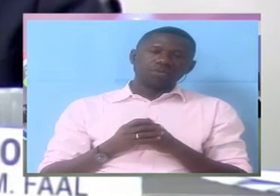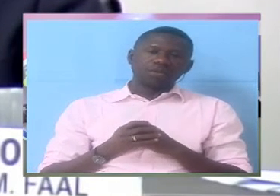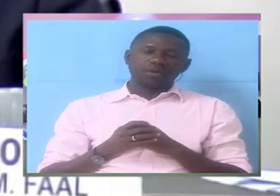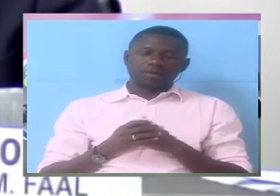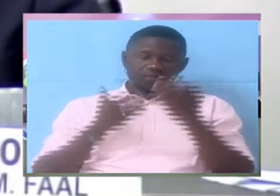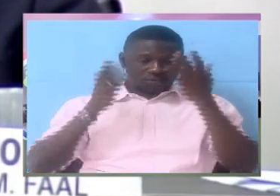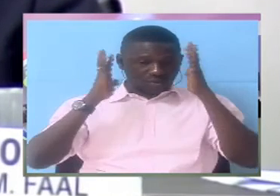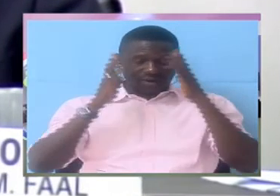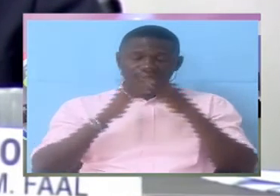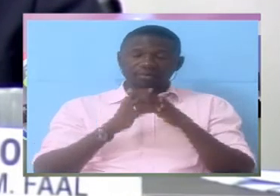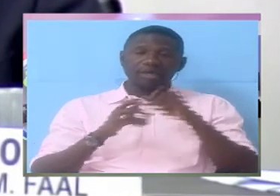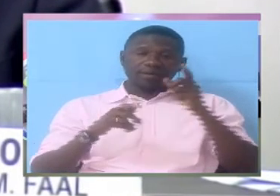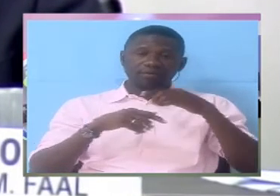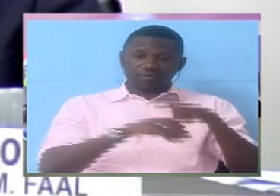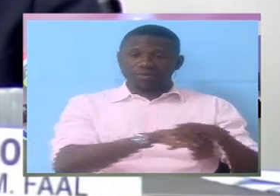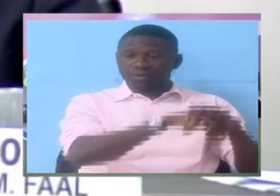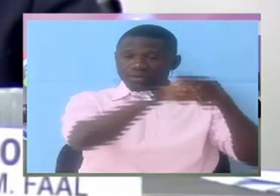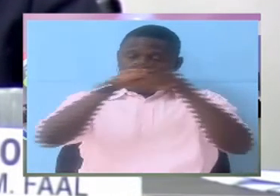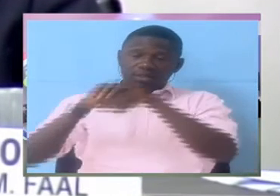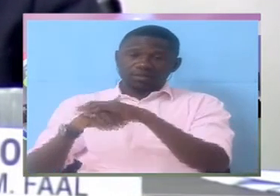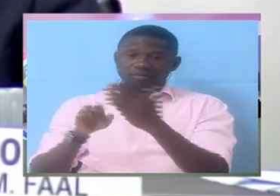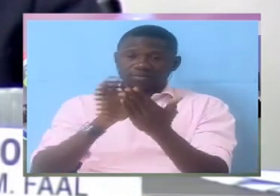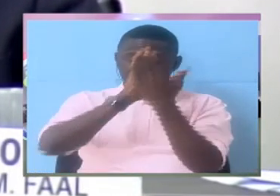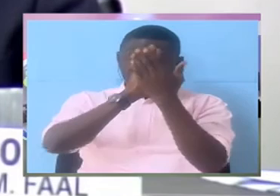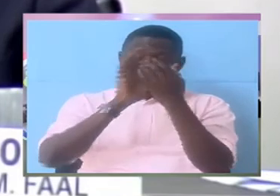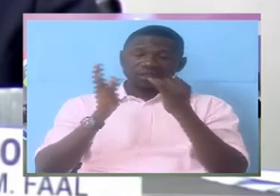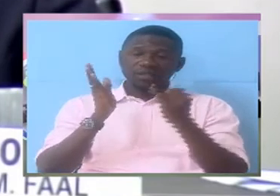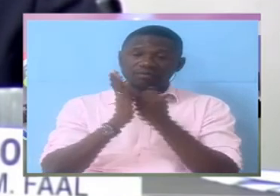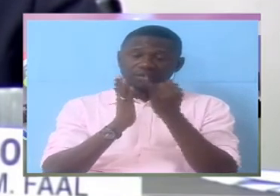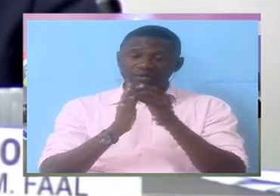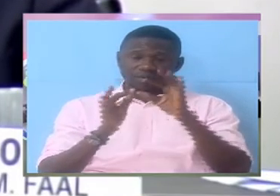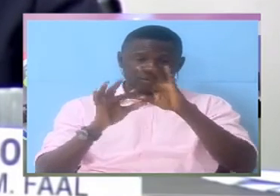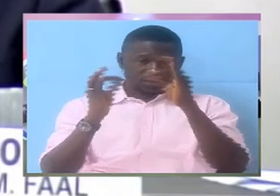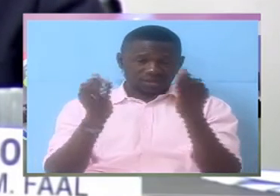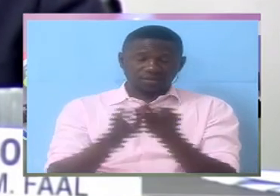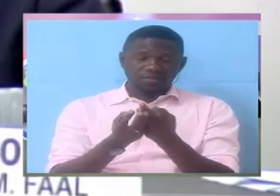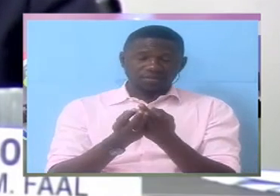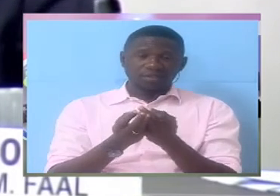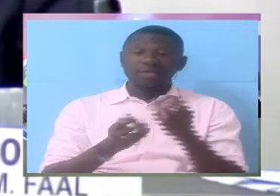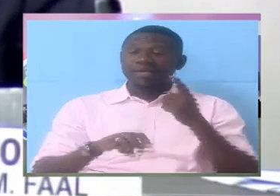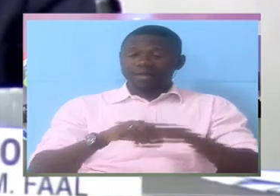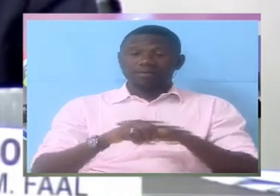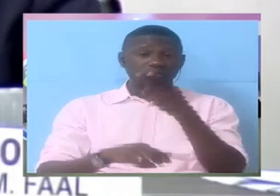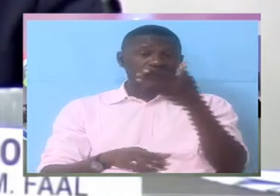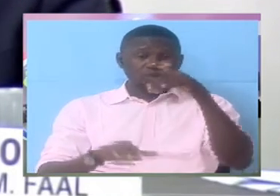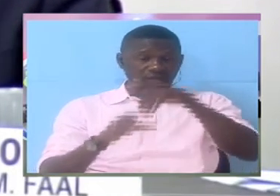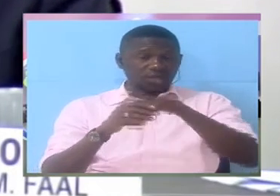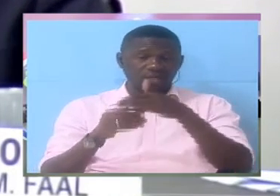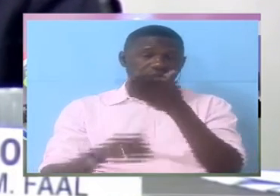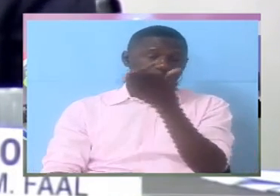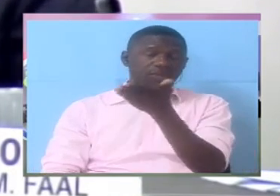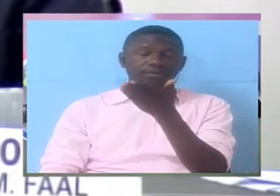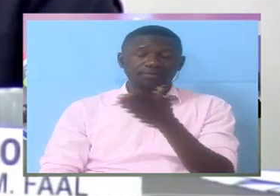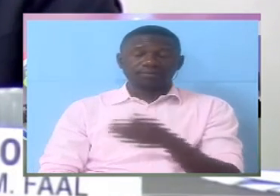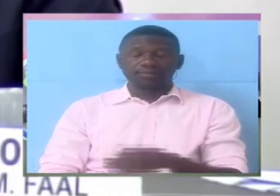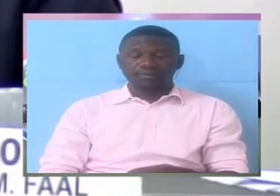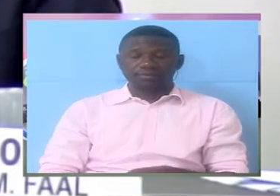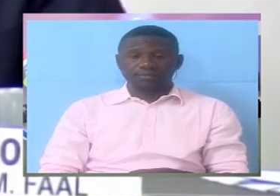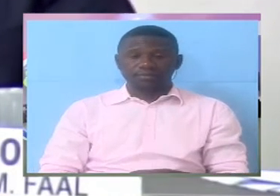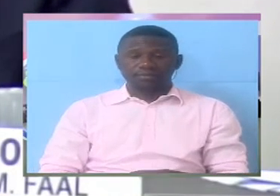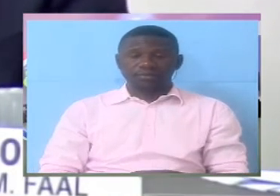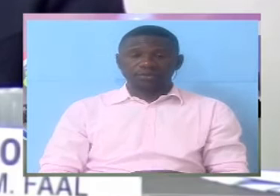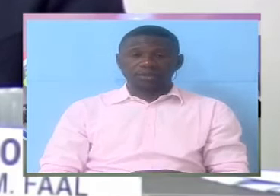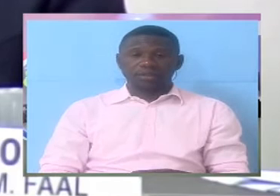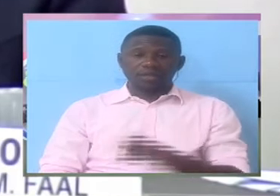this panel. And ya samba nyin kafo nyati lingola. Where you were present. Da metu ya alon ko ite fam kundingo be ma berinne. He